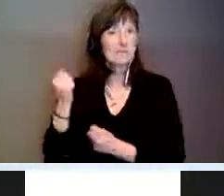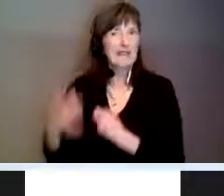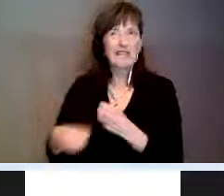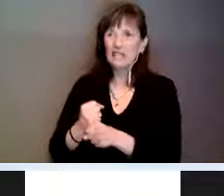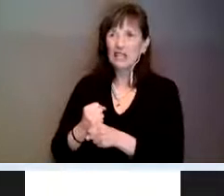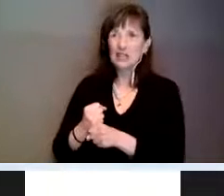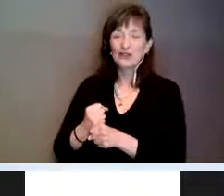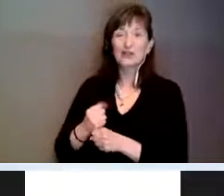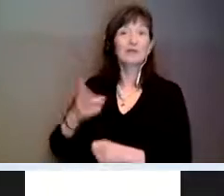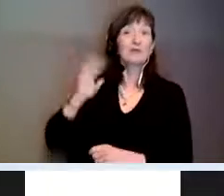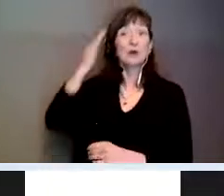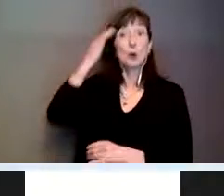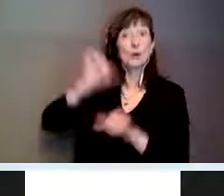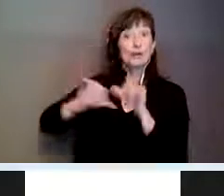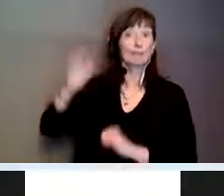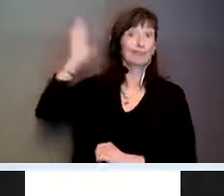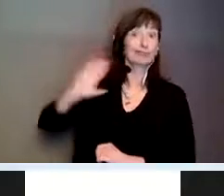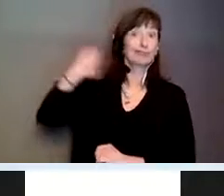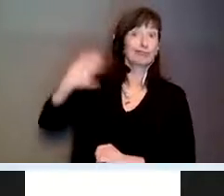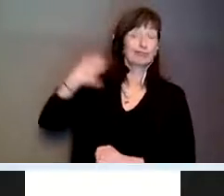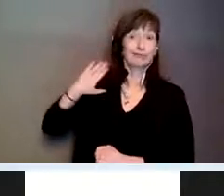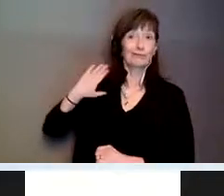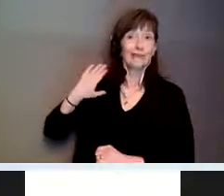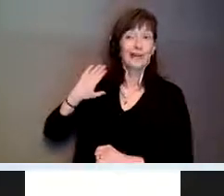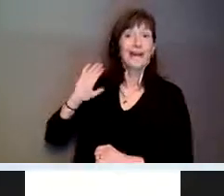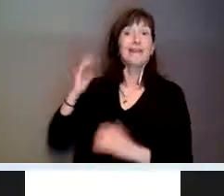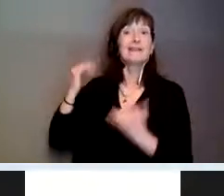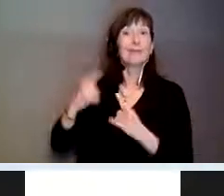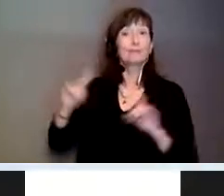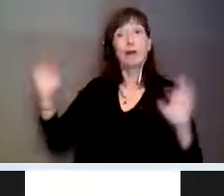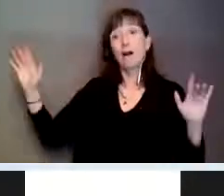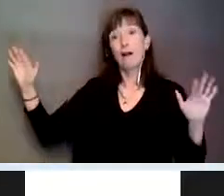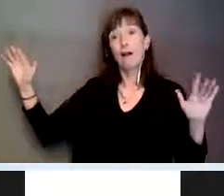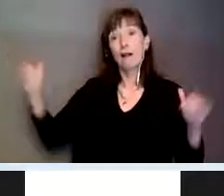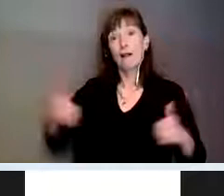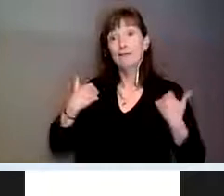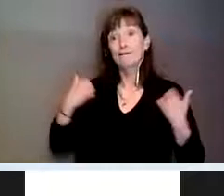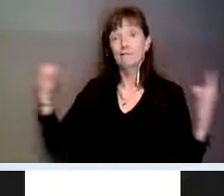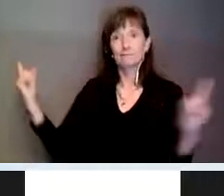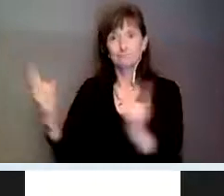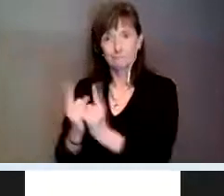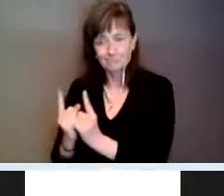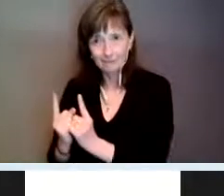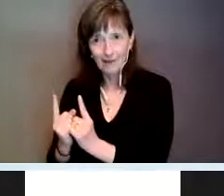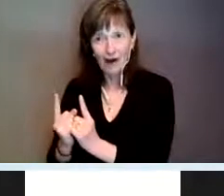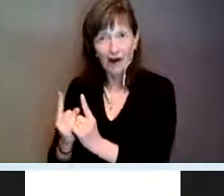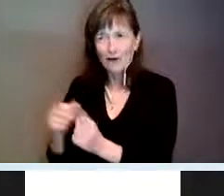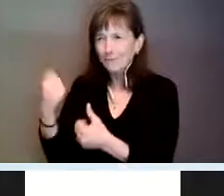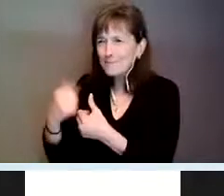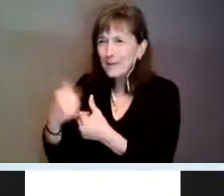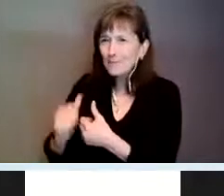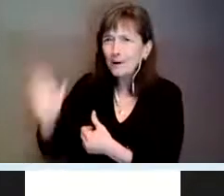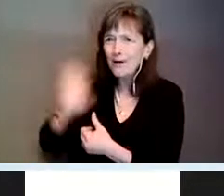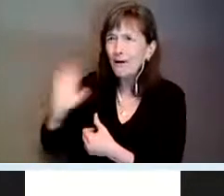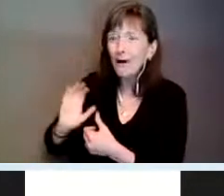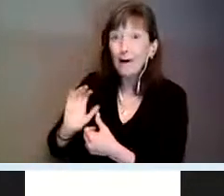They bump into each other and they begin to reminisce about friends that they had back in the day who just happen to be nearby